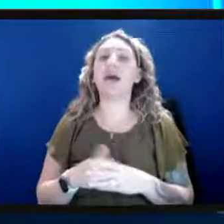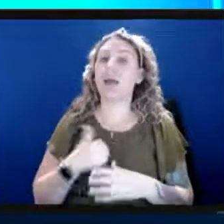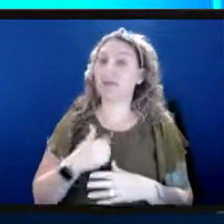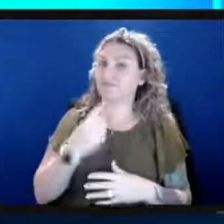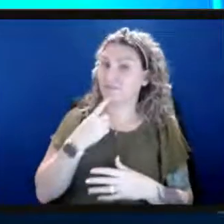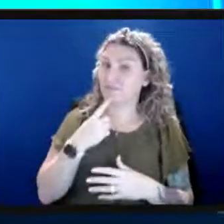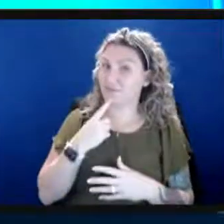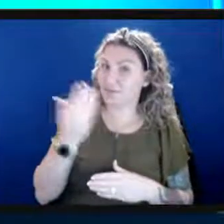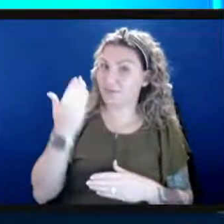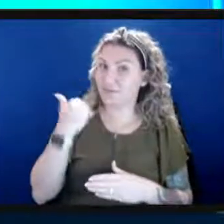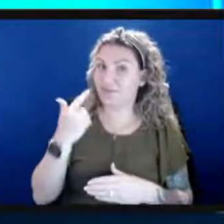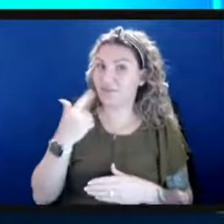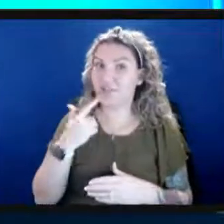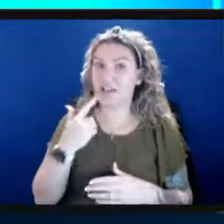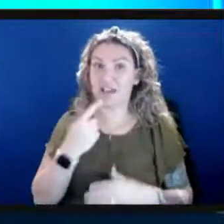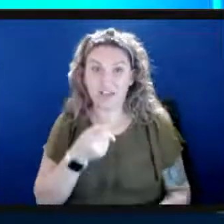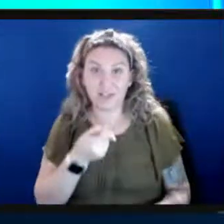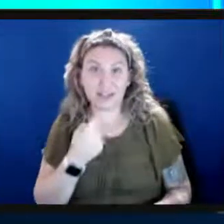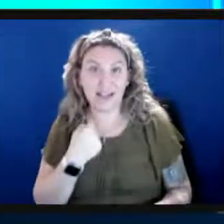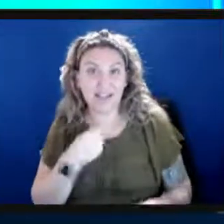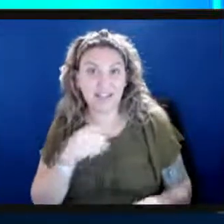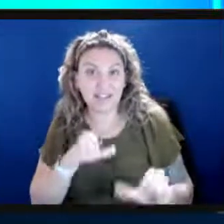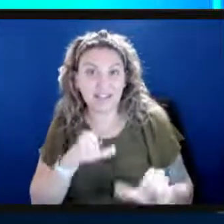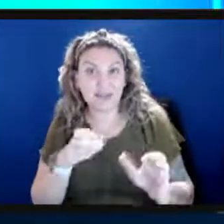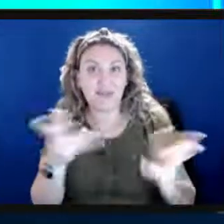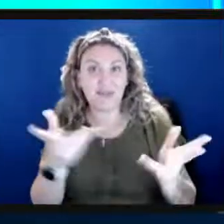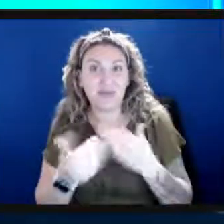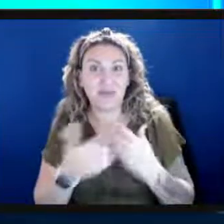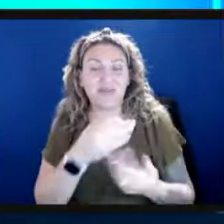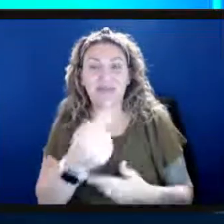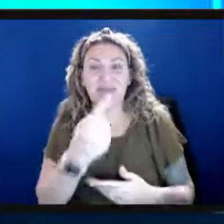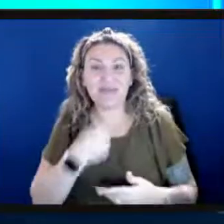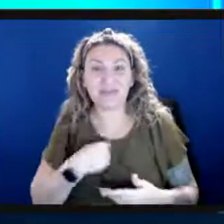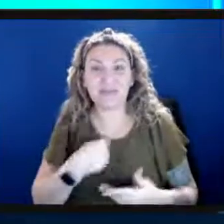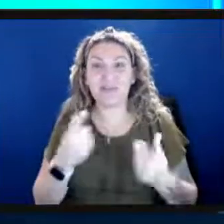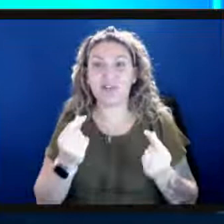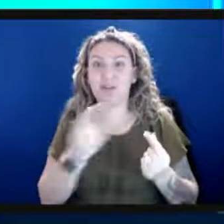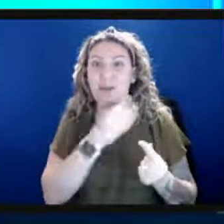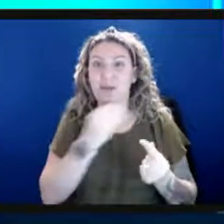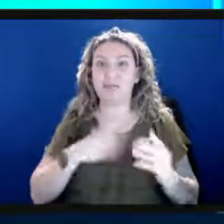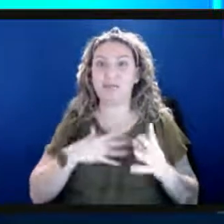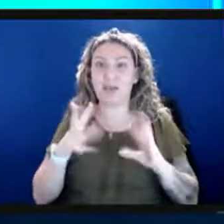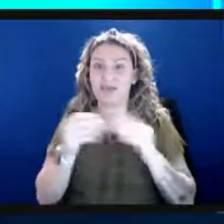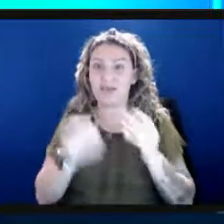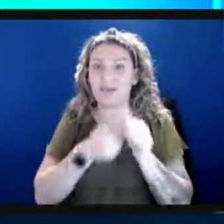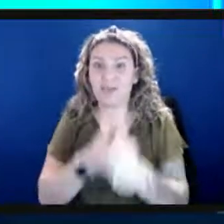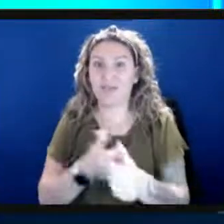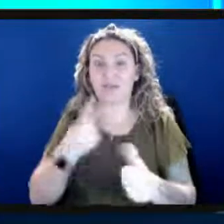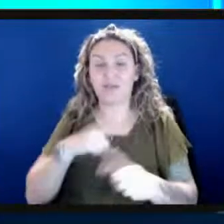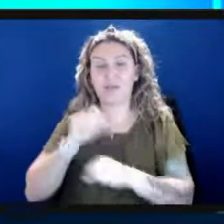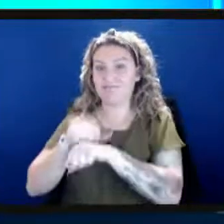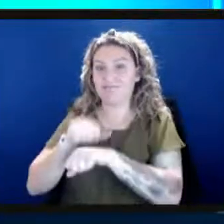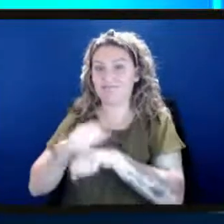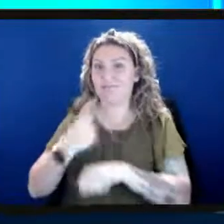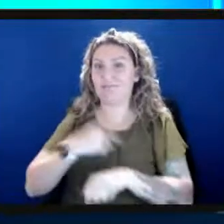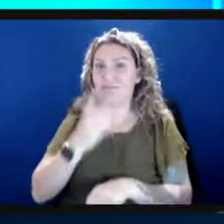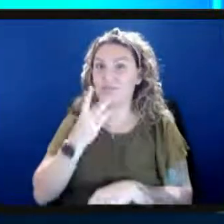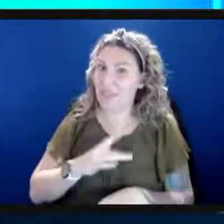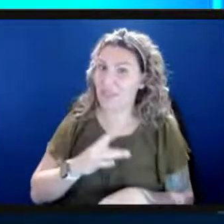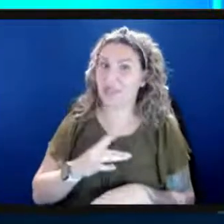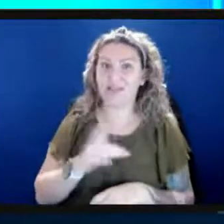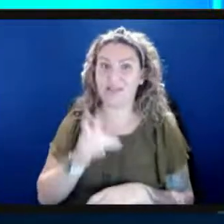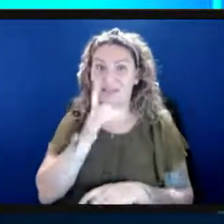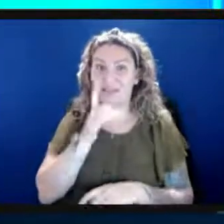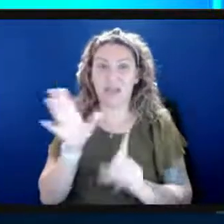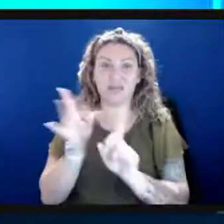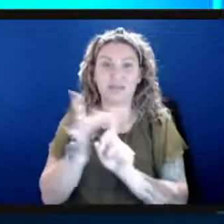you tell me to do. Yeah. And have my family follow. And knock on wood, we've been lucky. Yeah. We have not gotten COVID